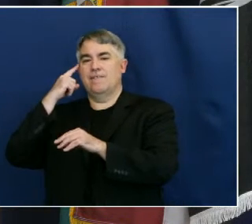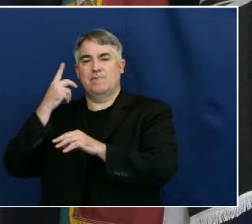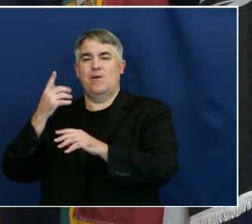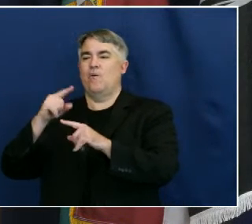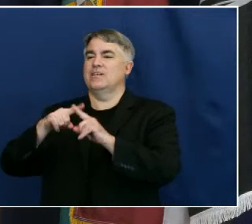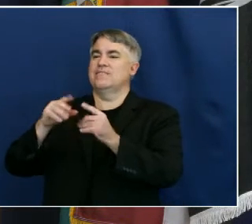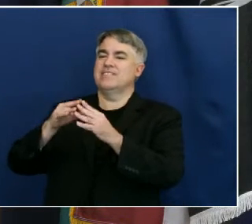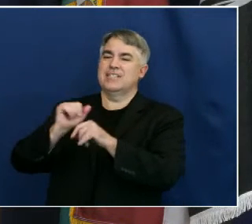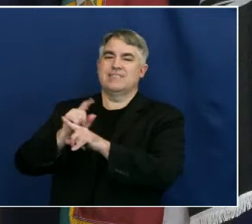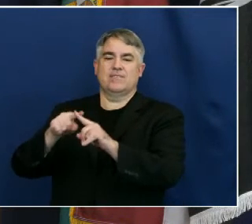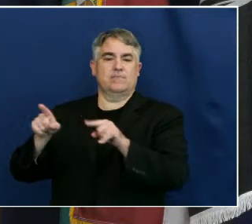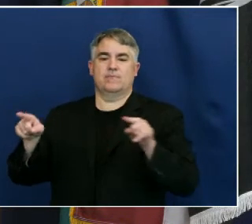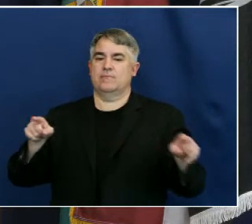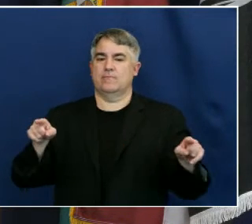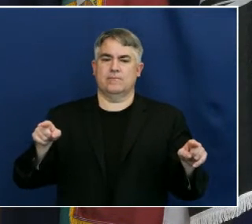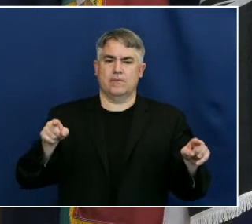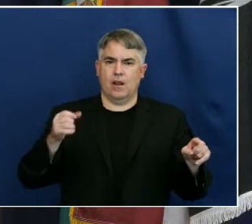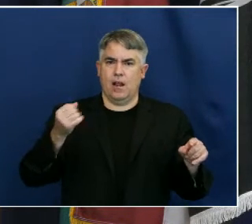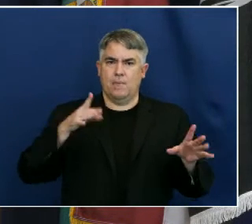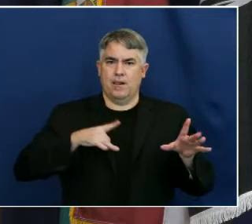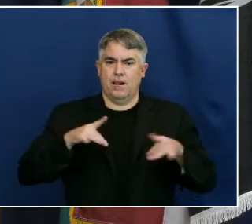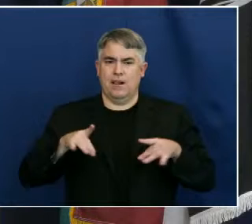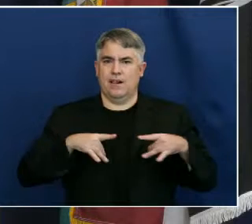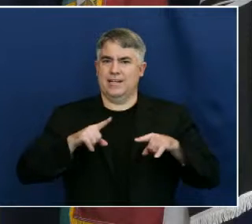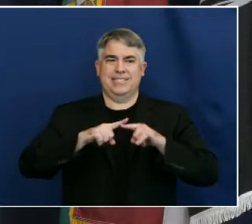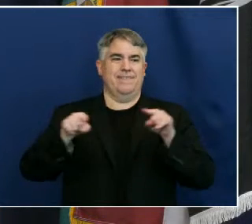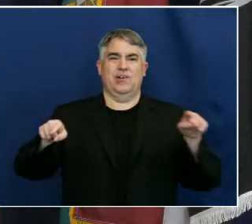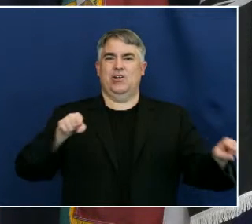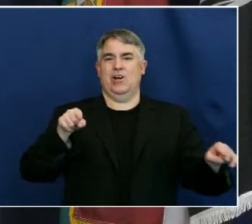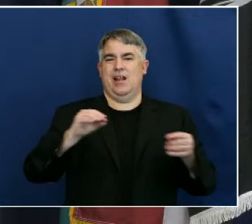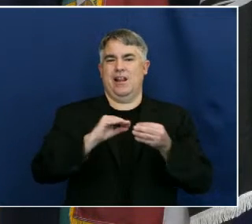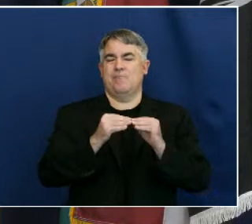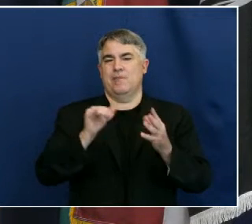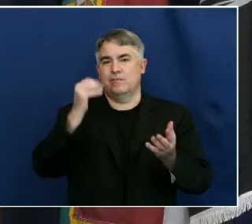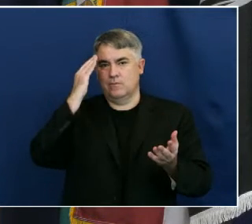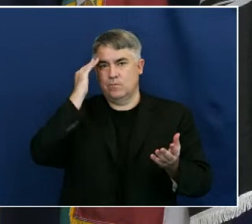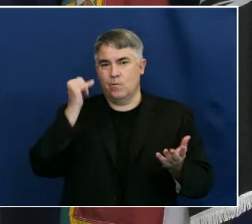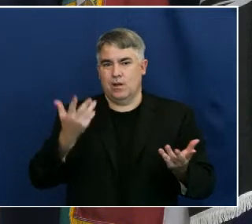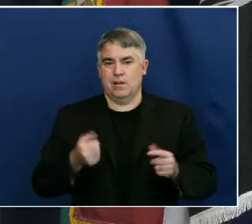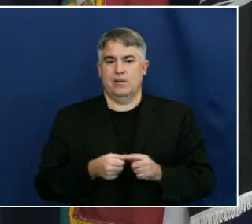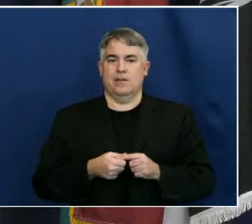numbers. The demographics of seniors also does not match the demographics of the